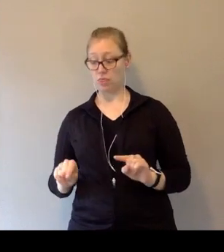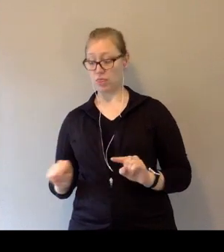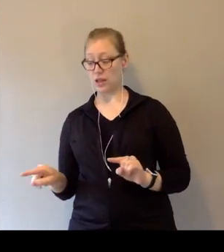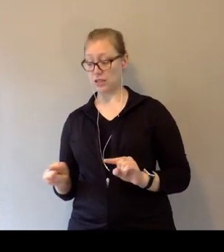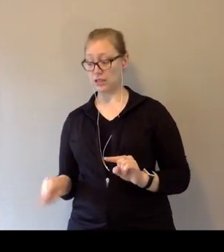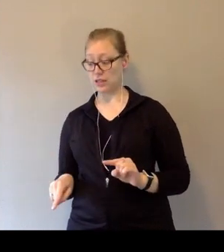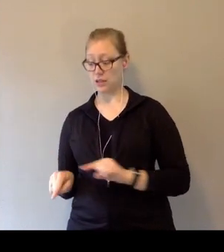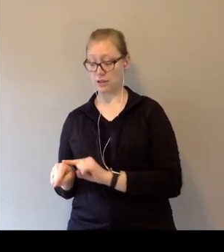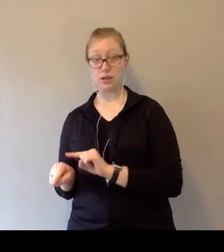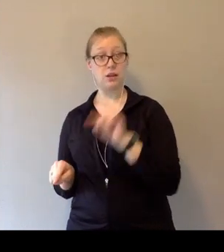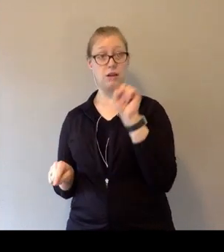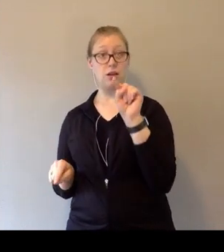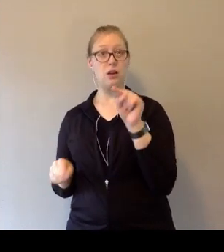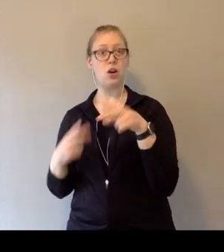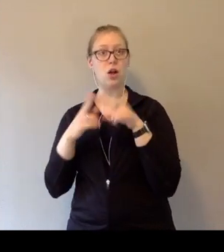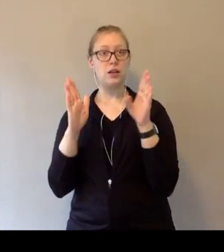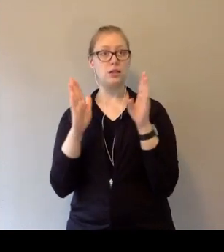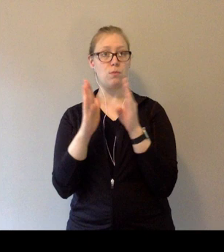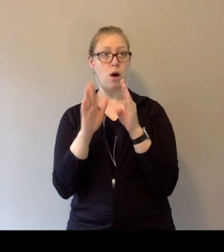just noticing here that